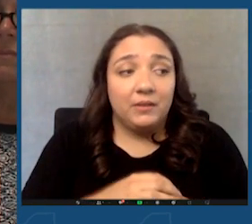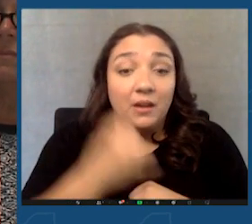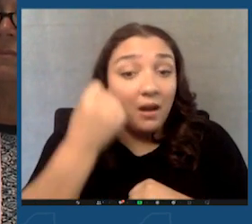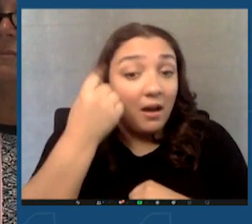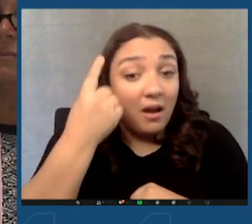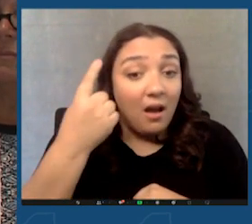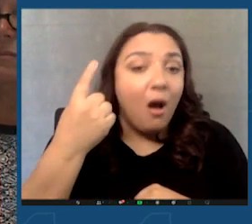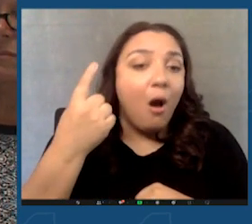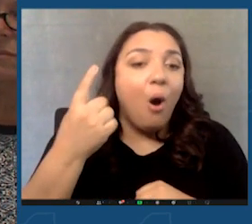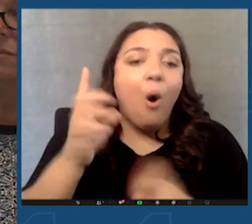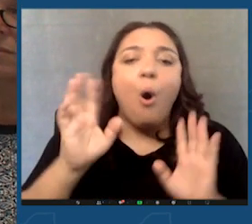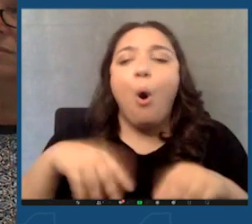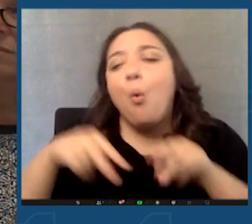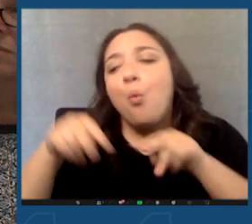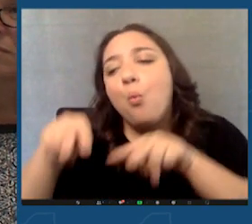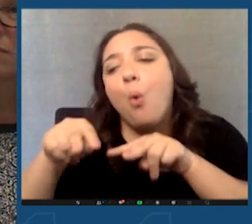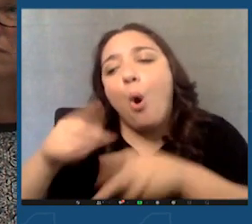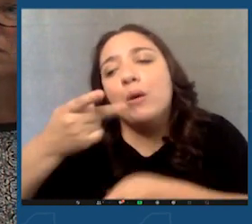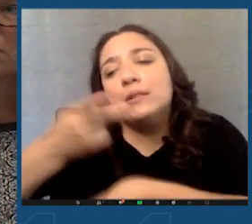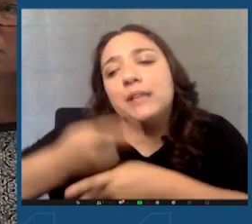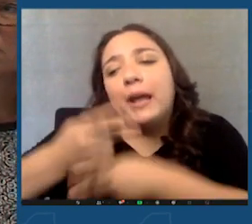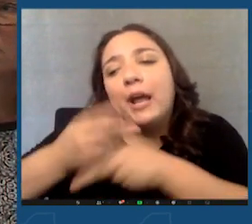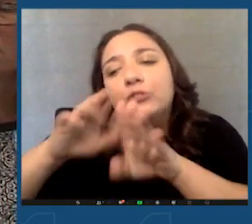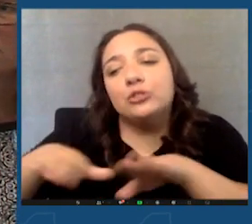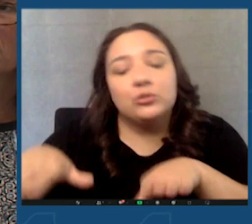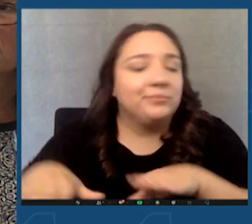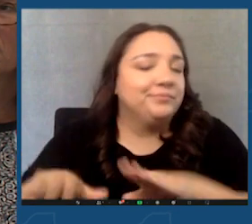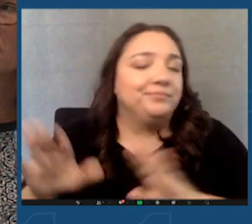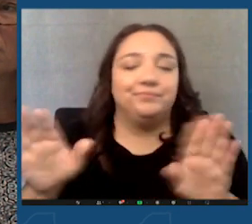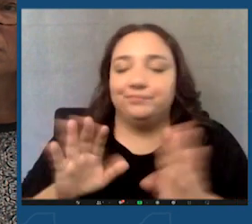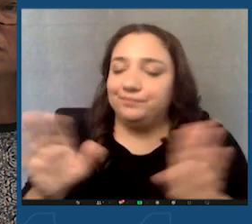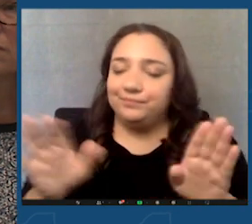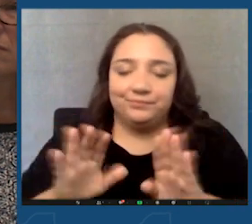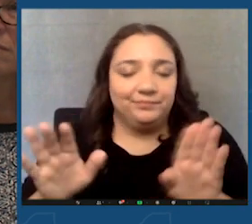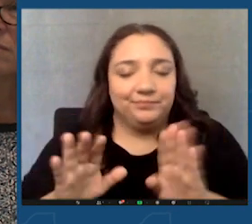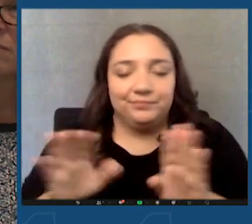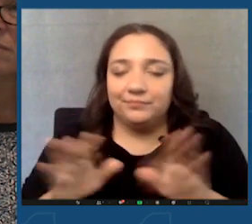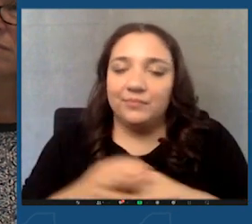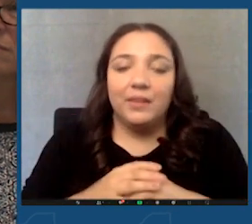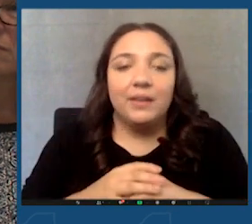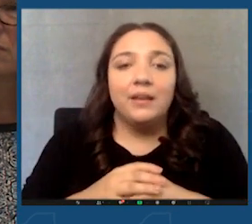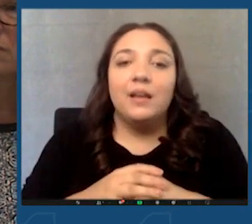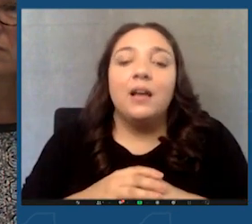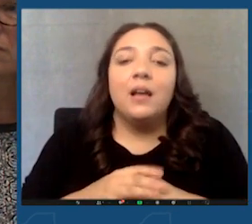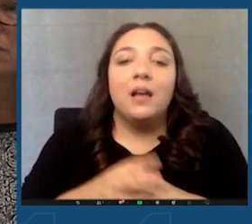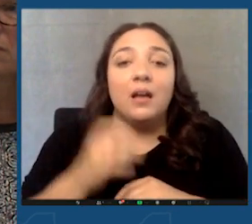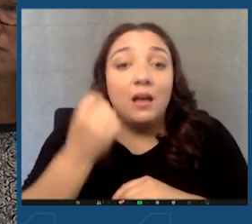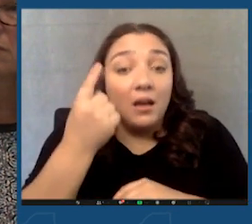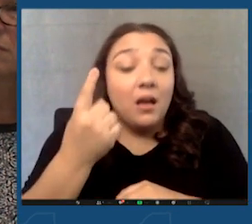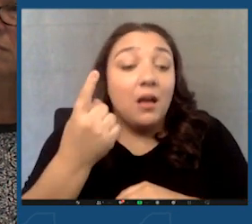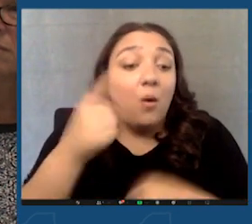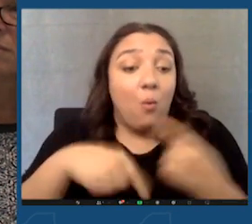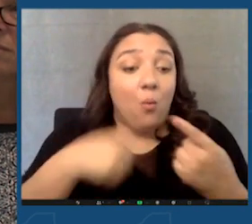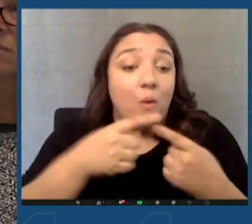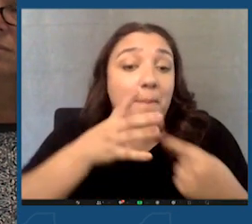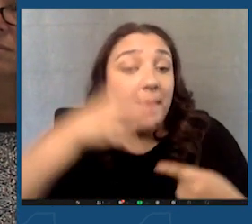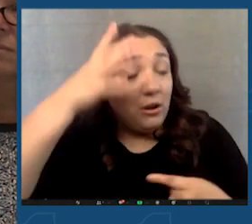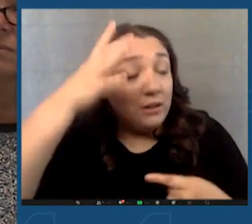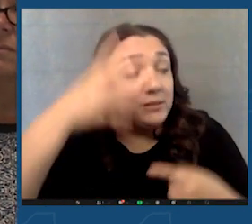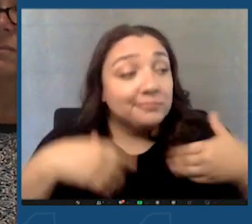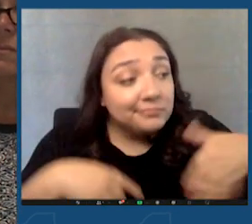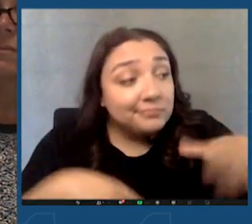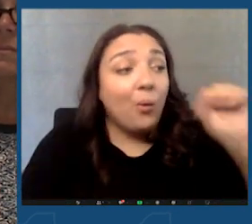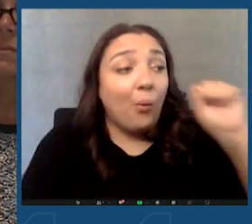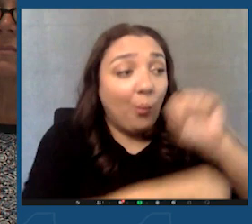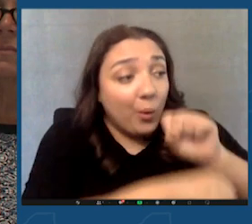situation, but what it does is allow parents the peace of mind to know that when they go off and work hard and bring home